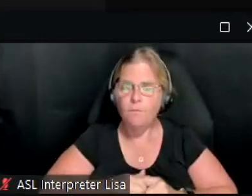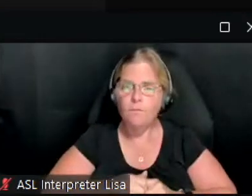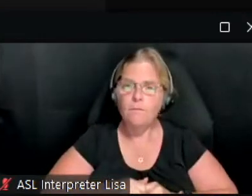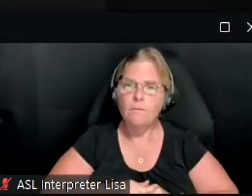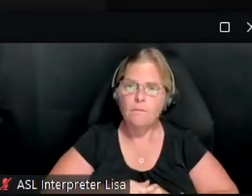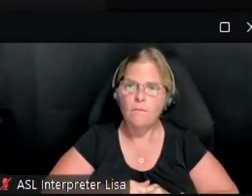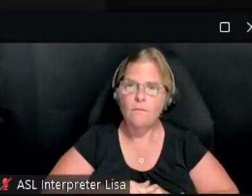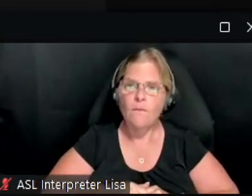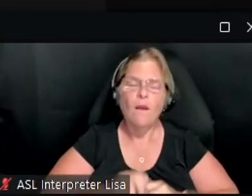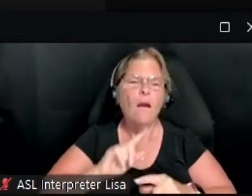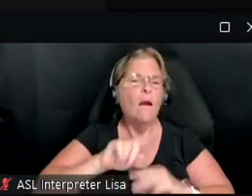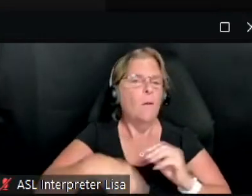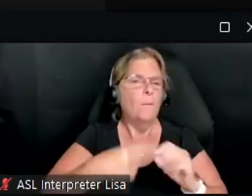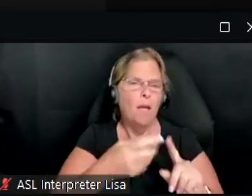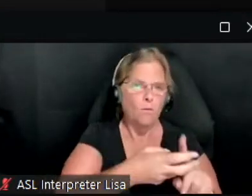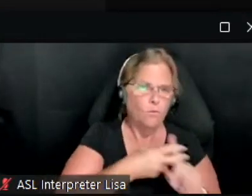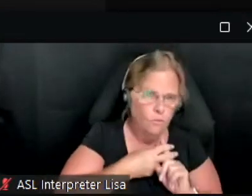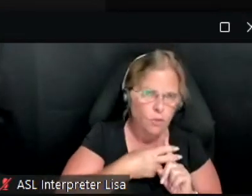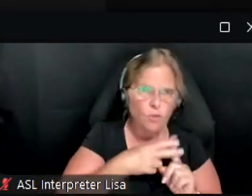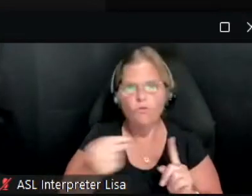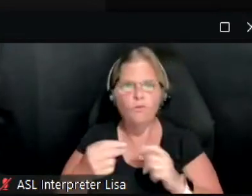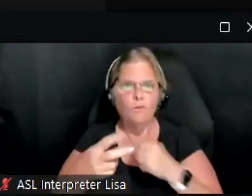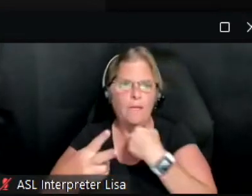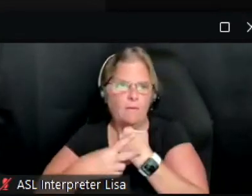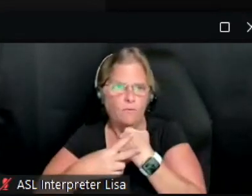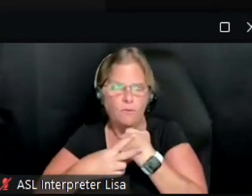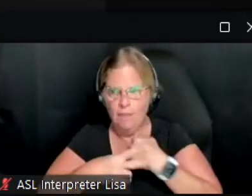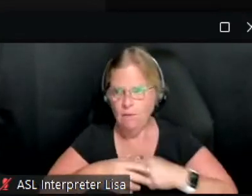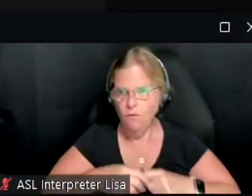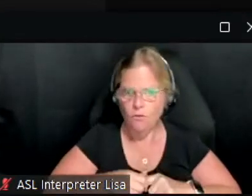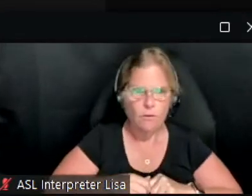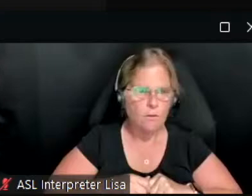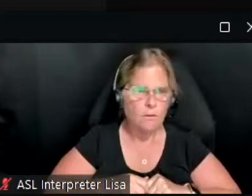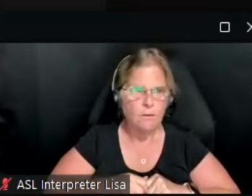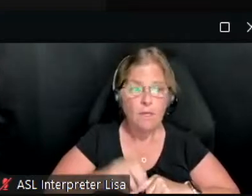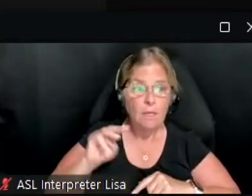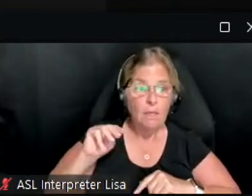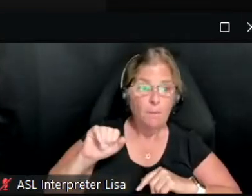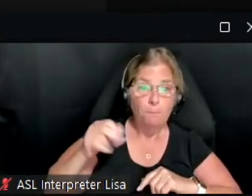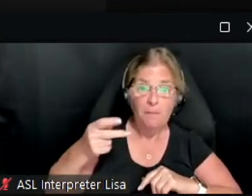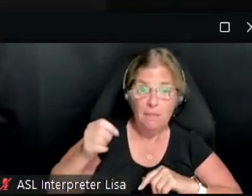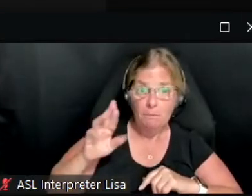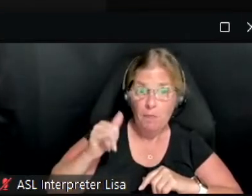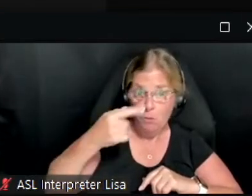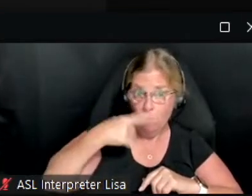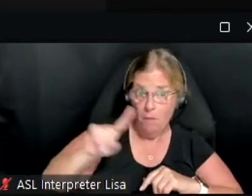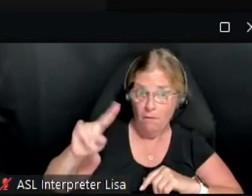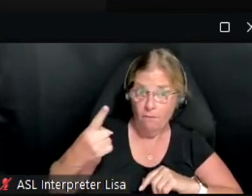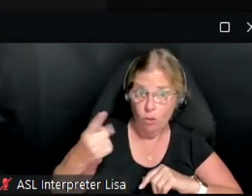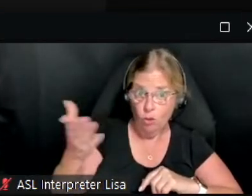around supply. Ms. Perry, you gonna speak? Are you gonna speak? Ms. Perry, will you speak for us again? Or no?